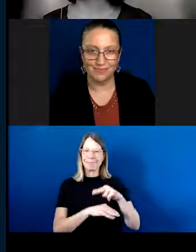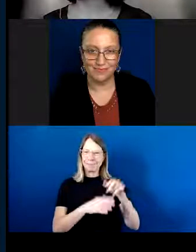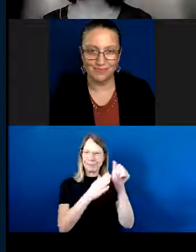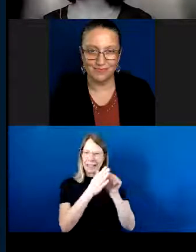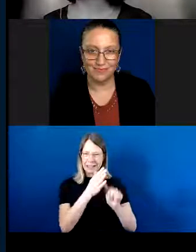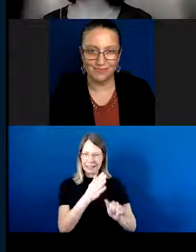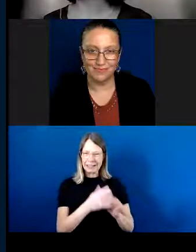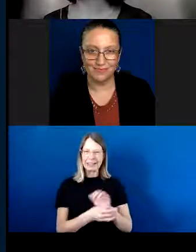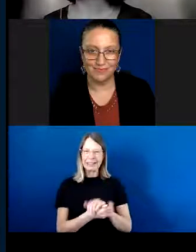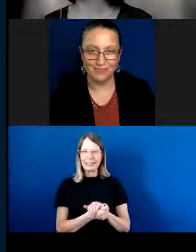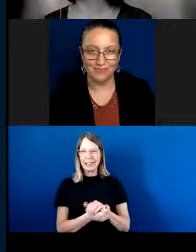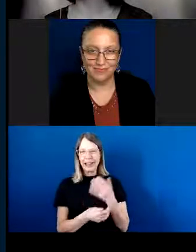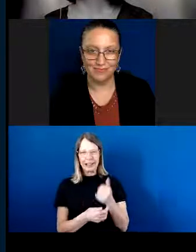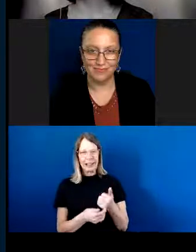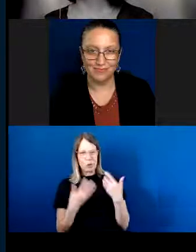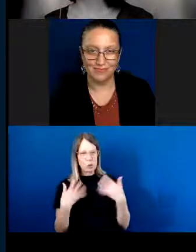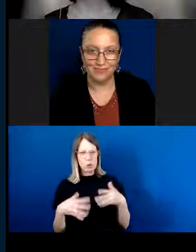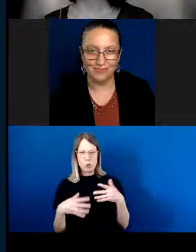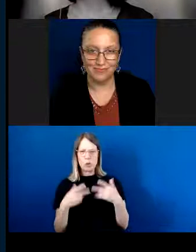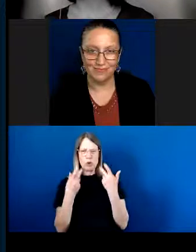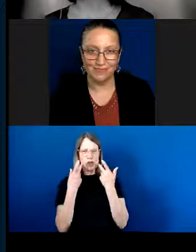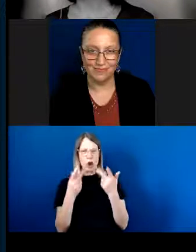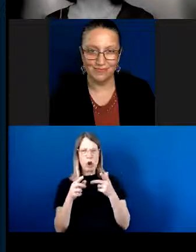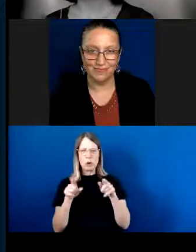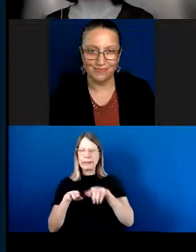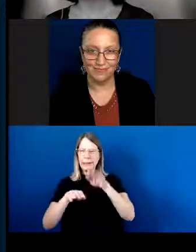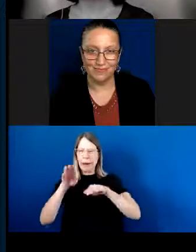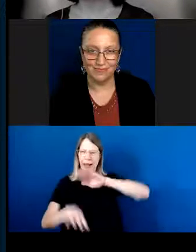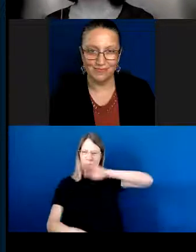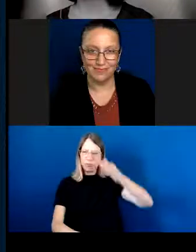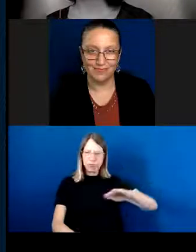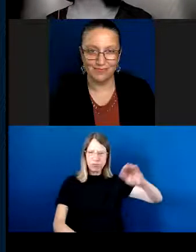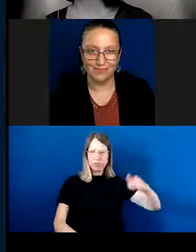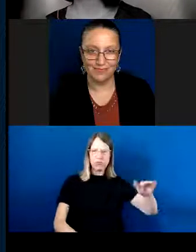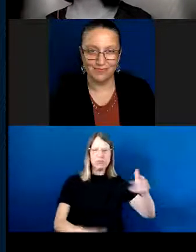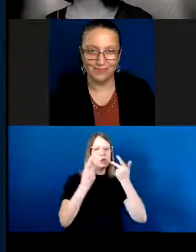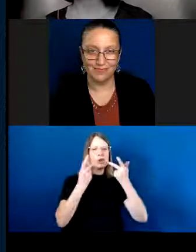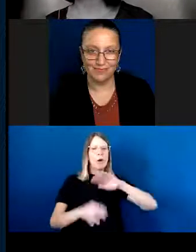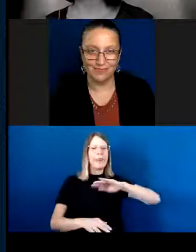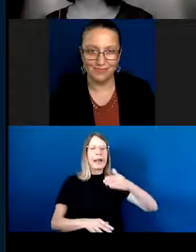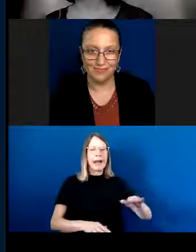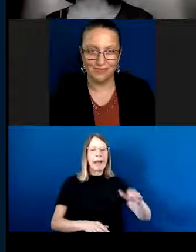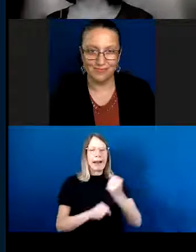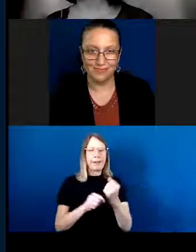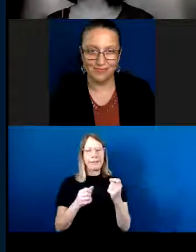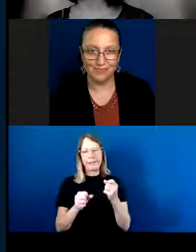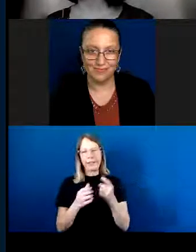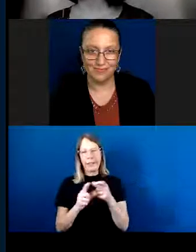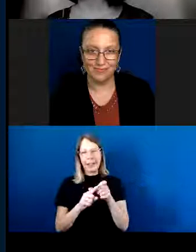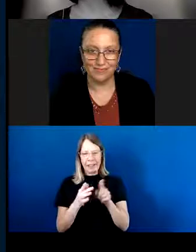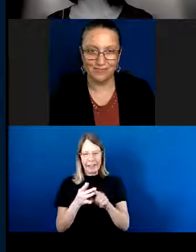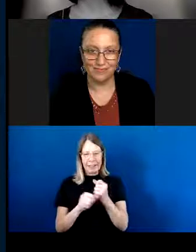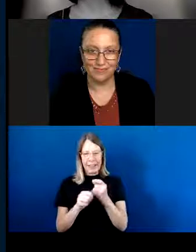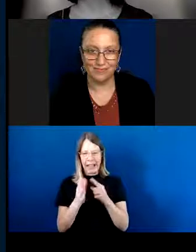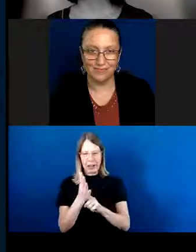patterning evident in my previous slide and material culture of Gadigal country. The word Bangawarra, which you